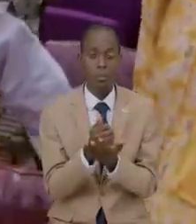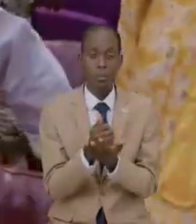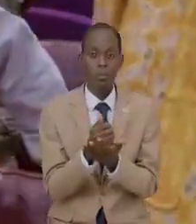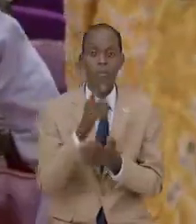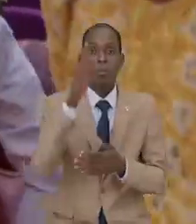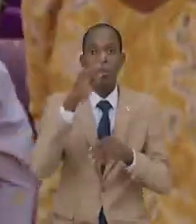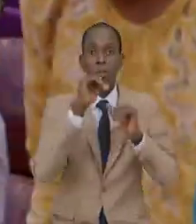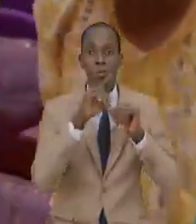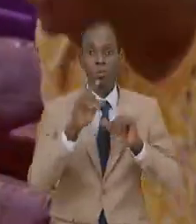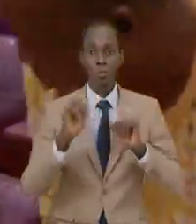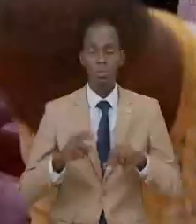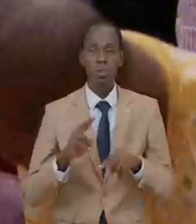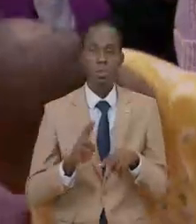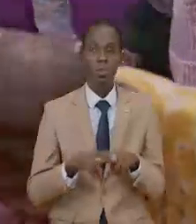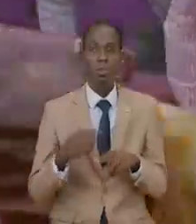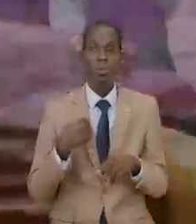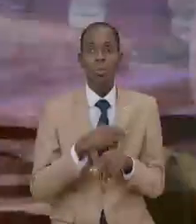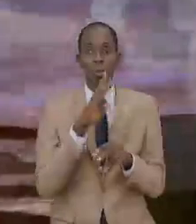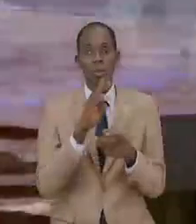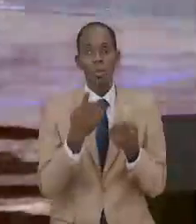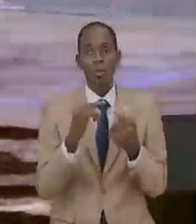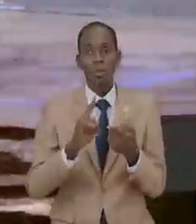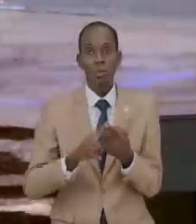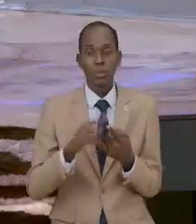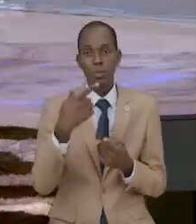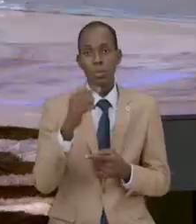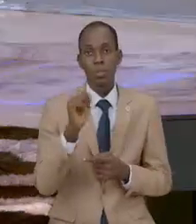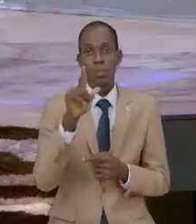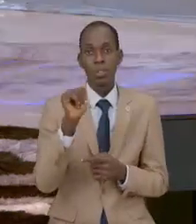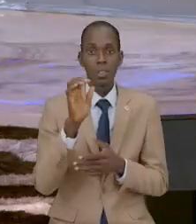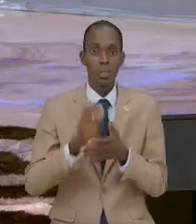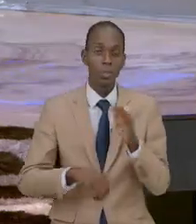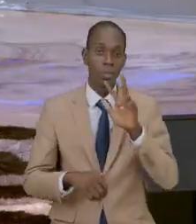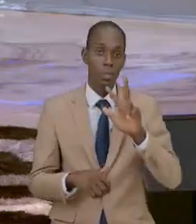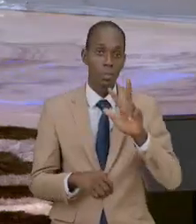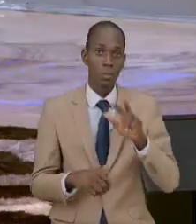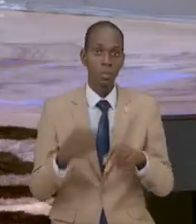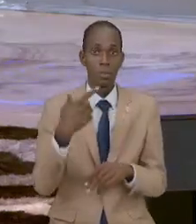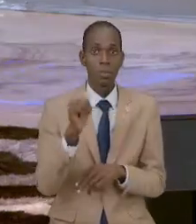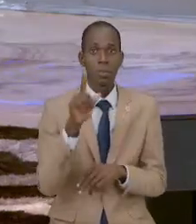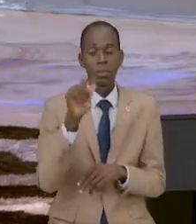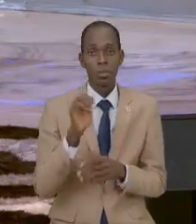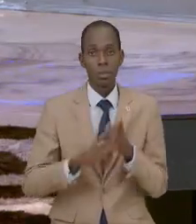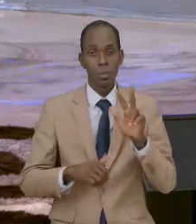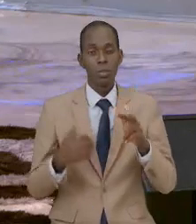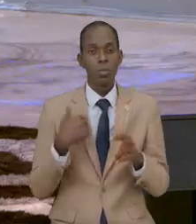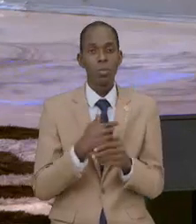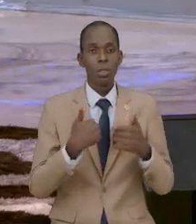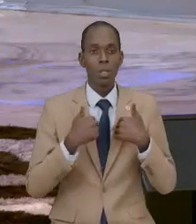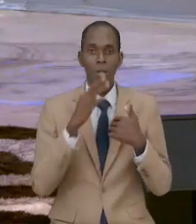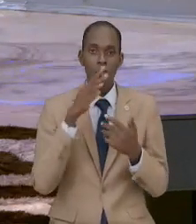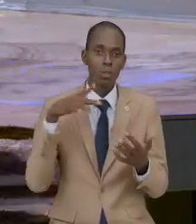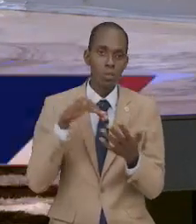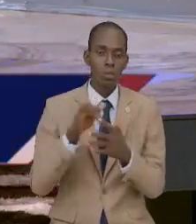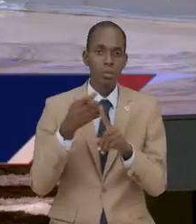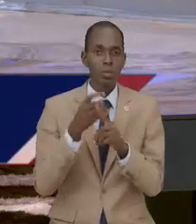God bless you. You can sit down. We're coming to Galatians chapter 3. We've been studying from chapter 1.